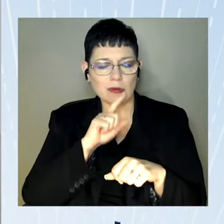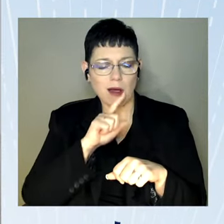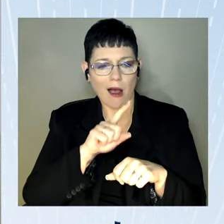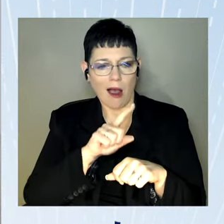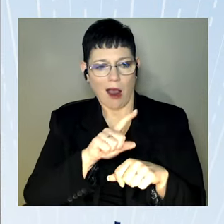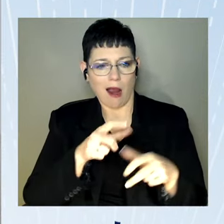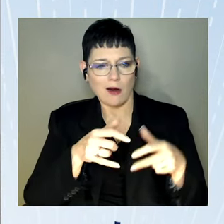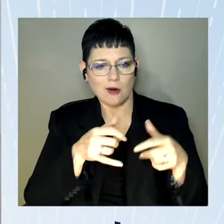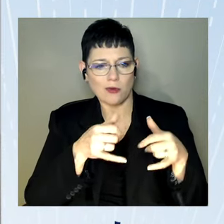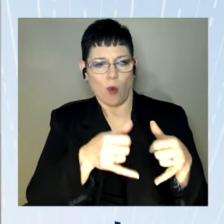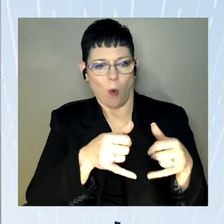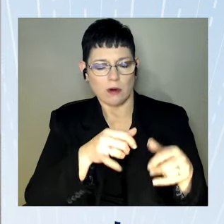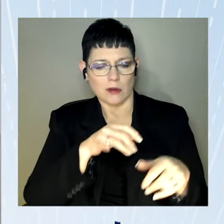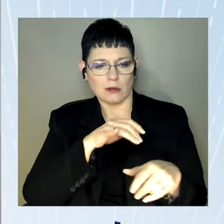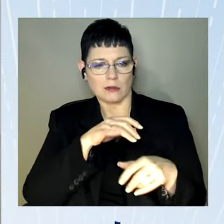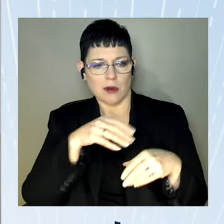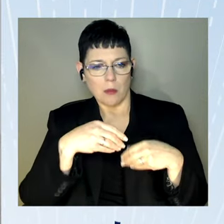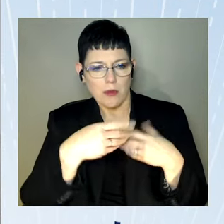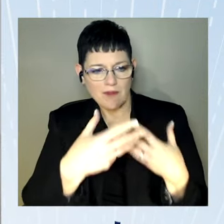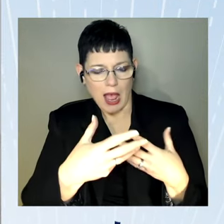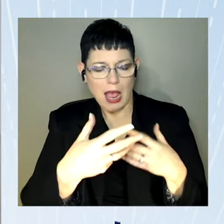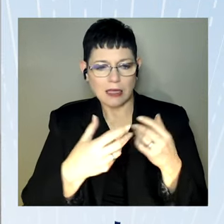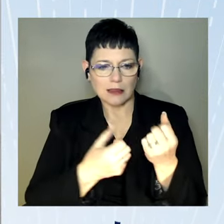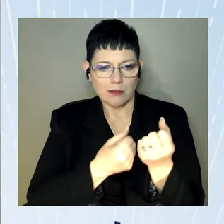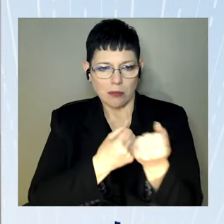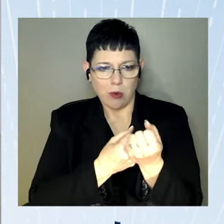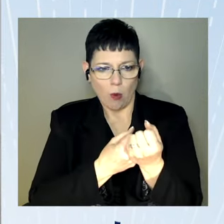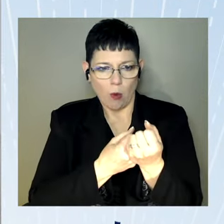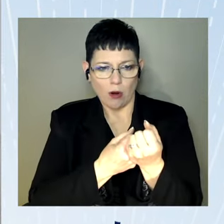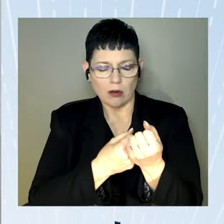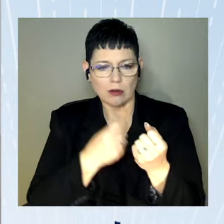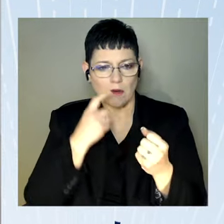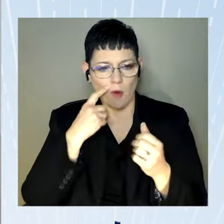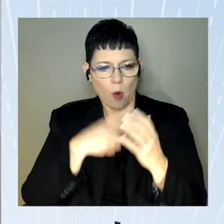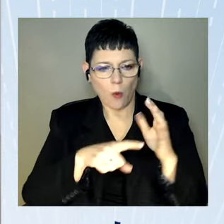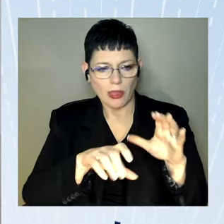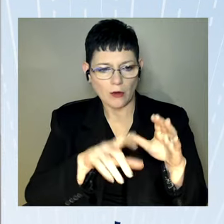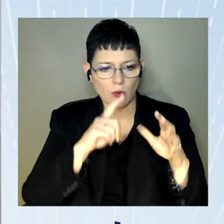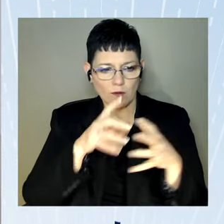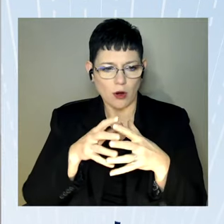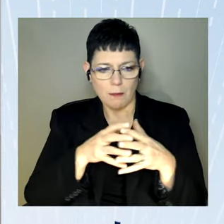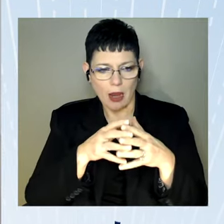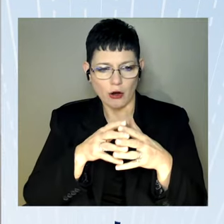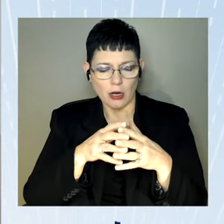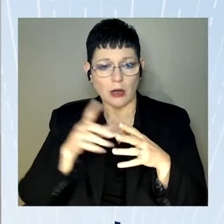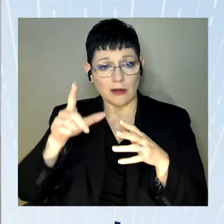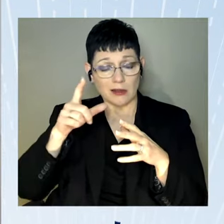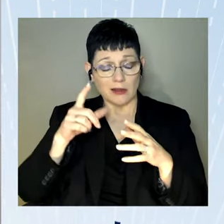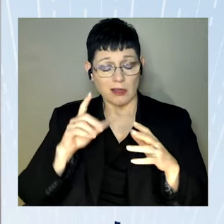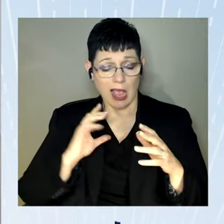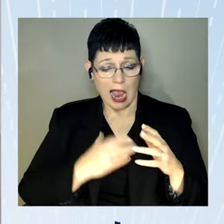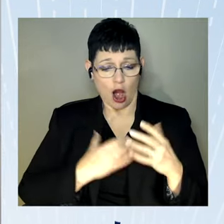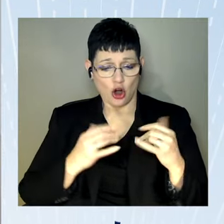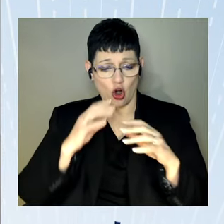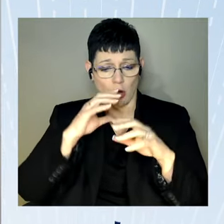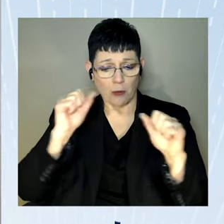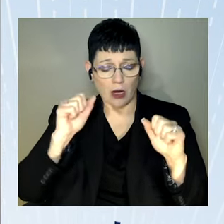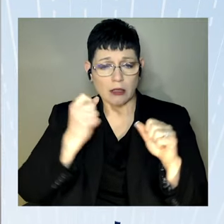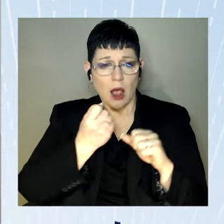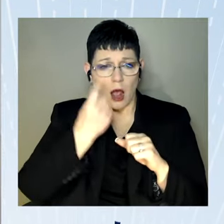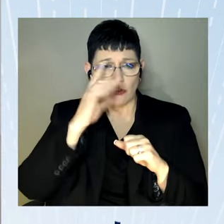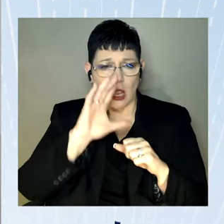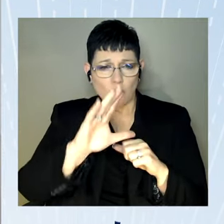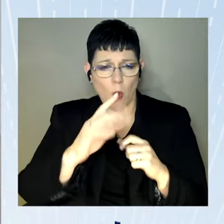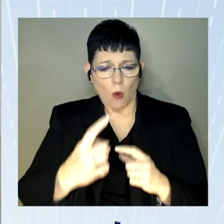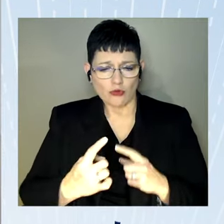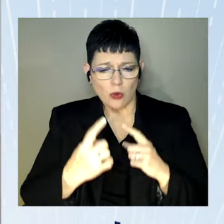contributions to America. This president recognizes your struggles and values your sacrifices. I hope